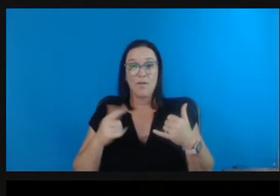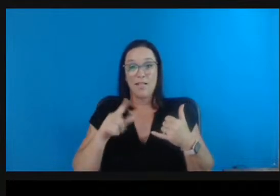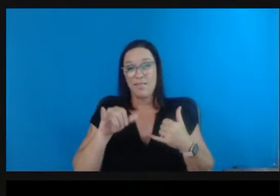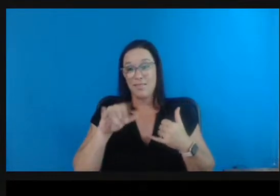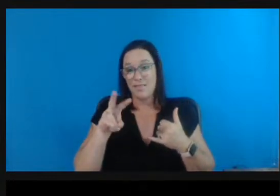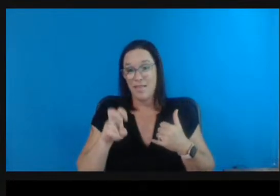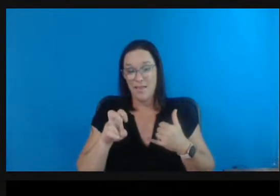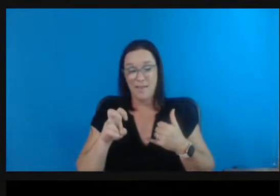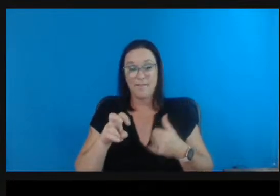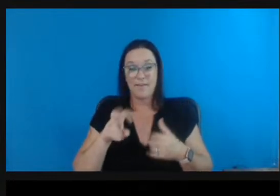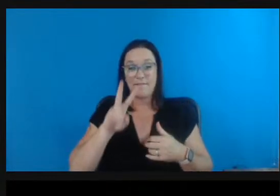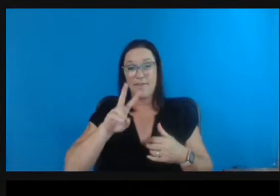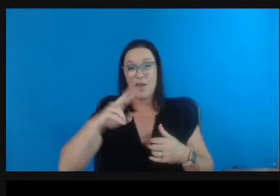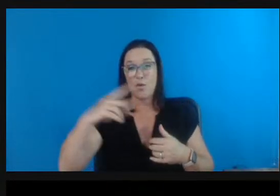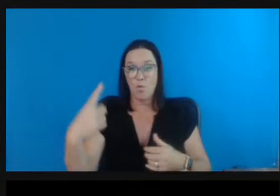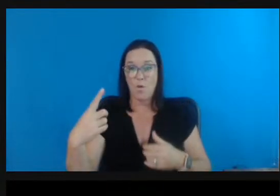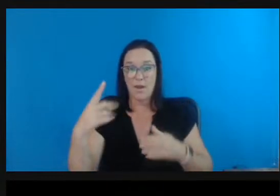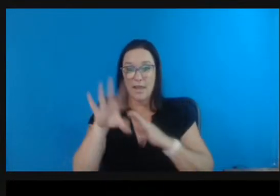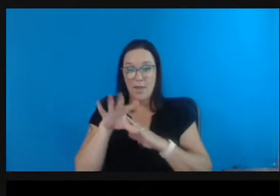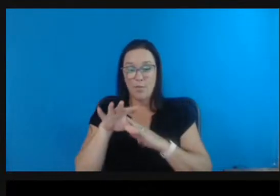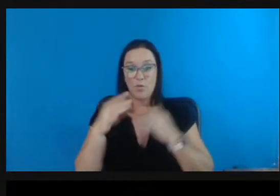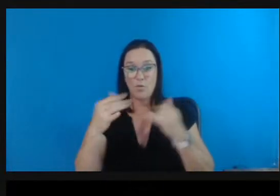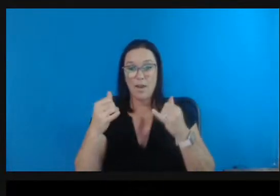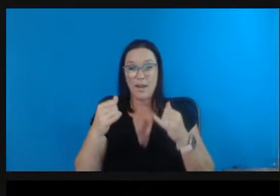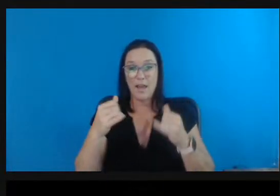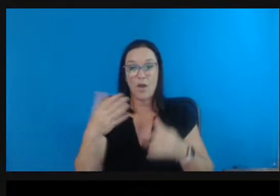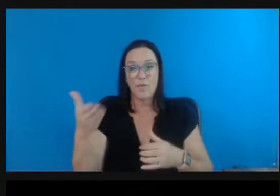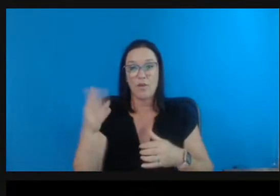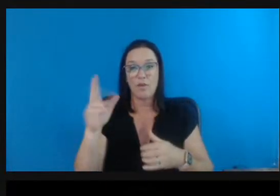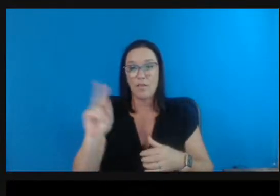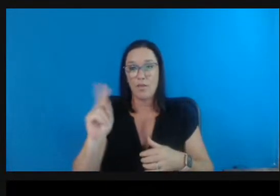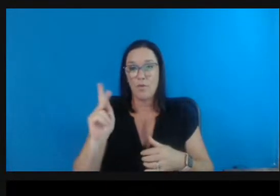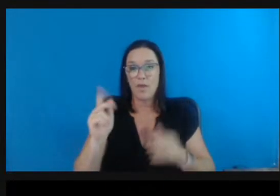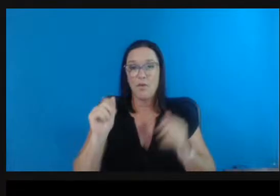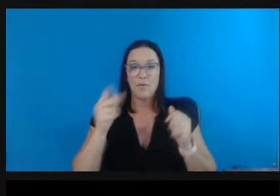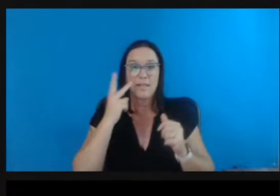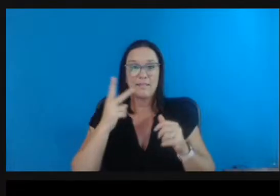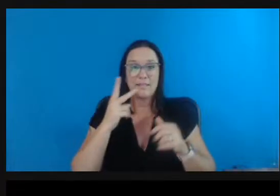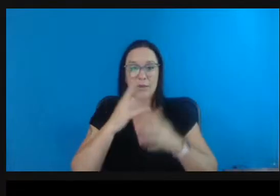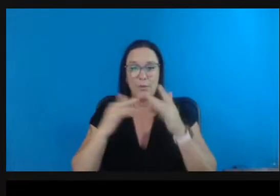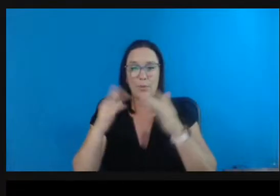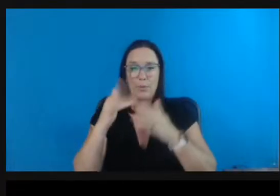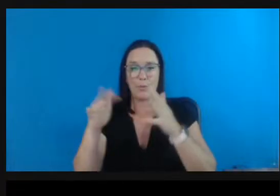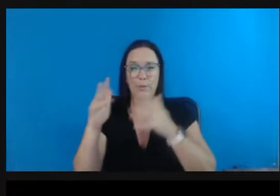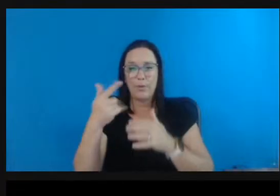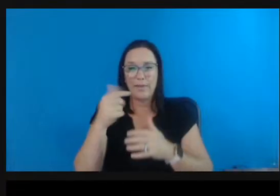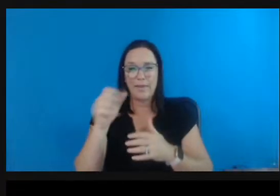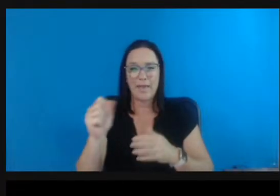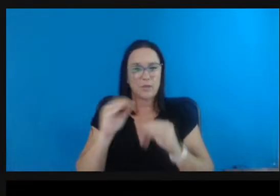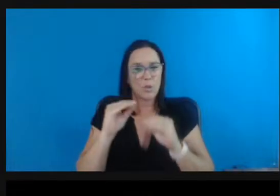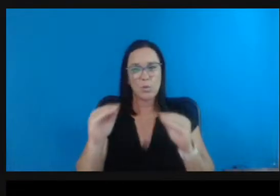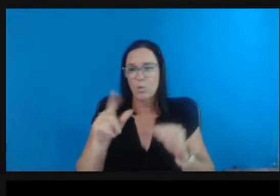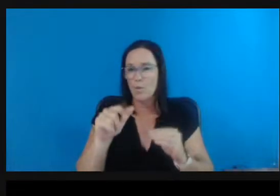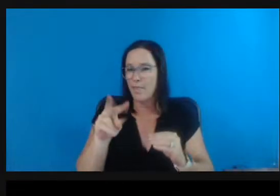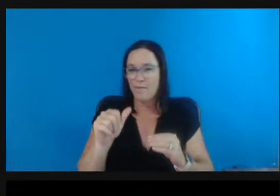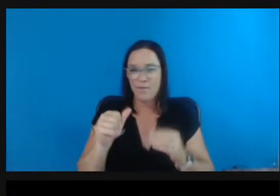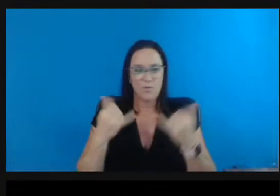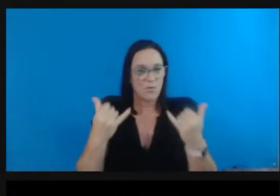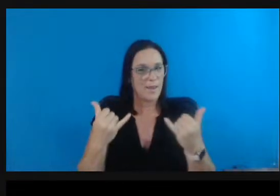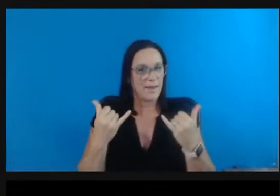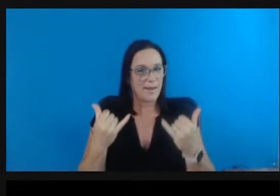camera into Kīlauea right now. And we see some degassing. We don't see any lava presently right